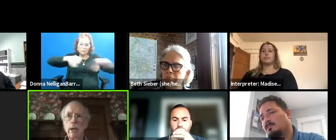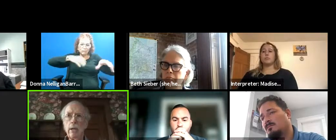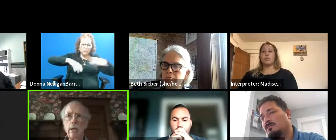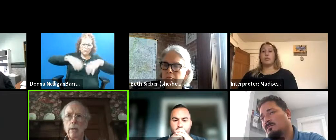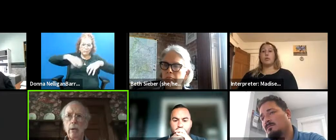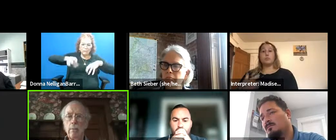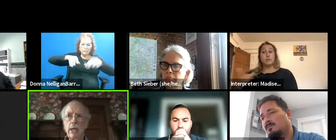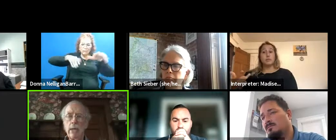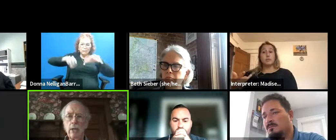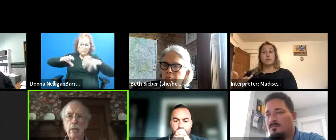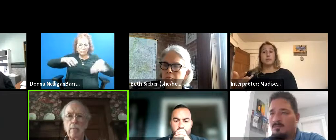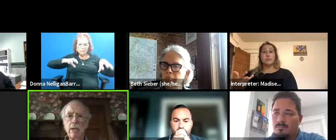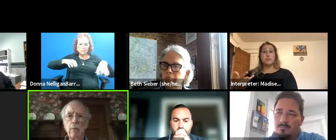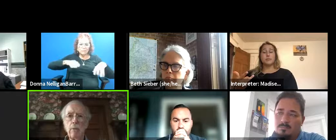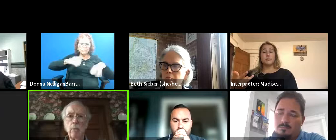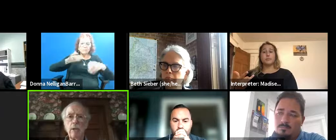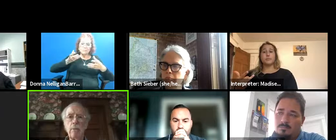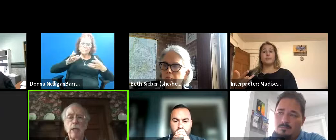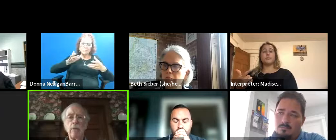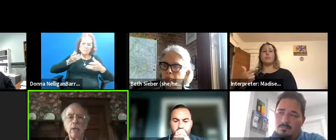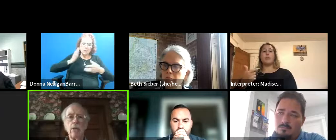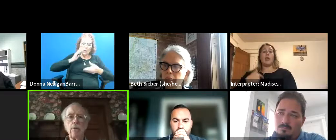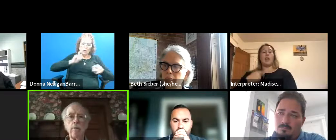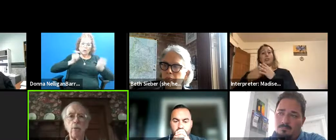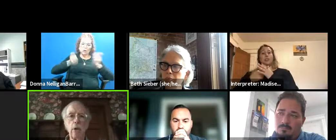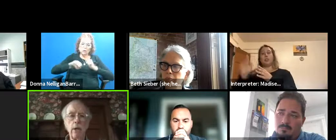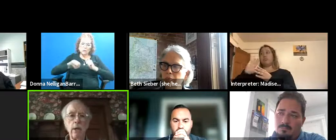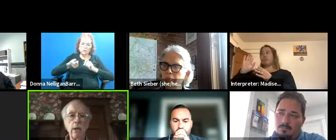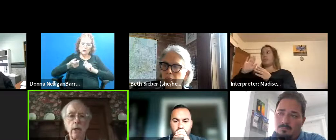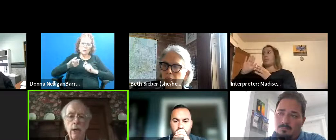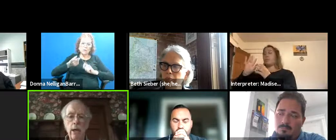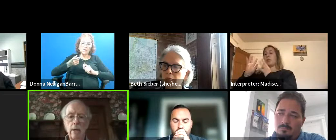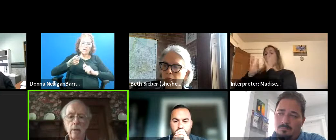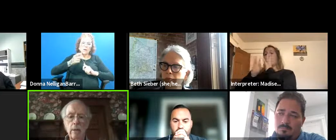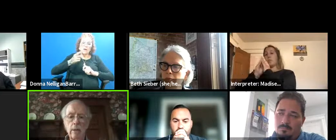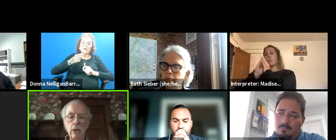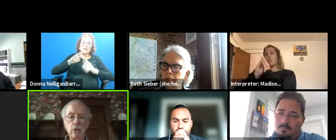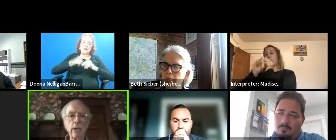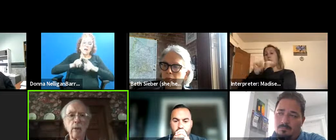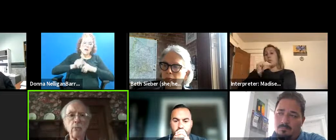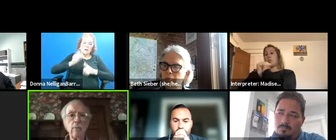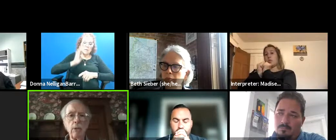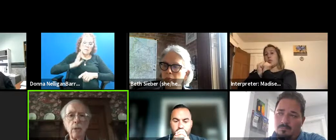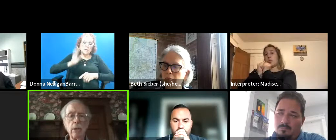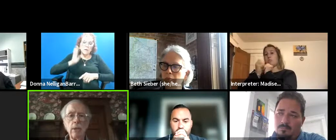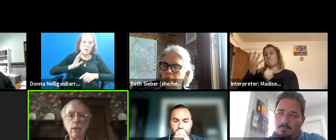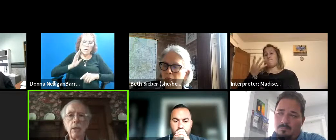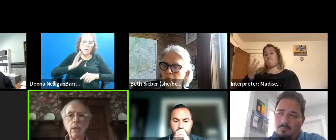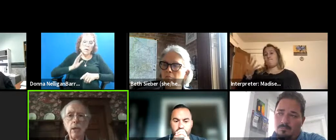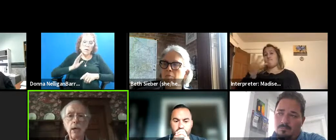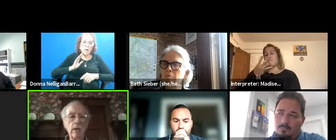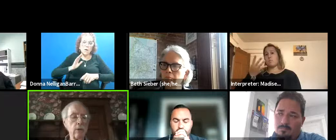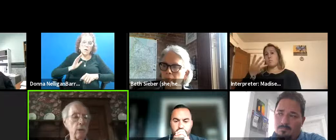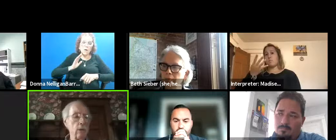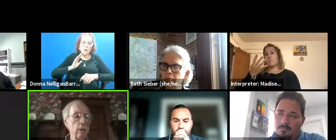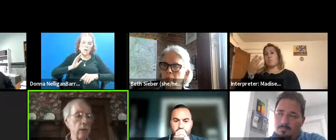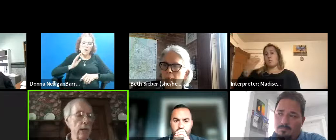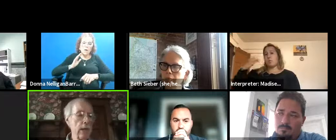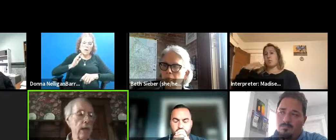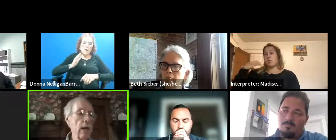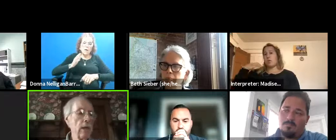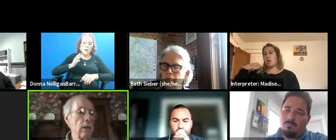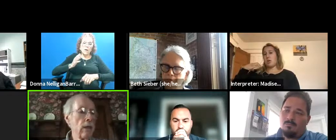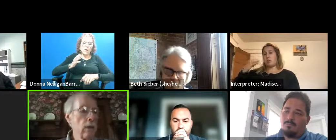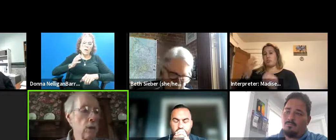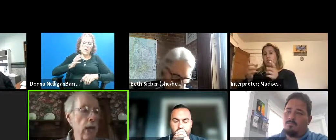Usually the way I begin this, I begin with a meeting with each of the 4 district council members to